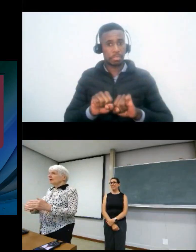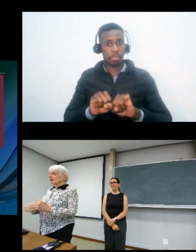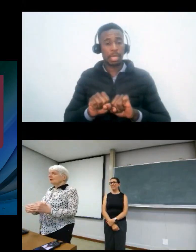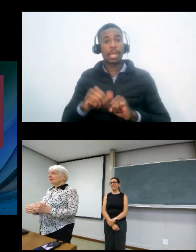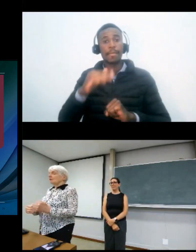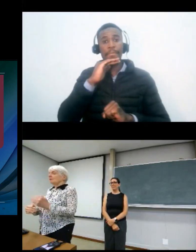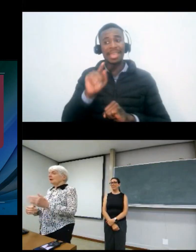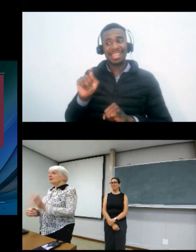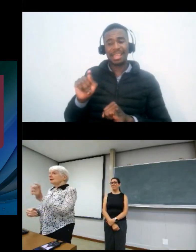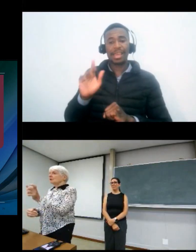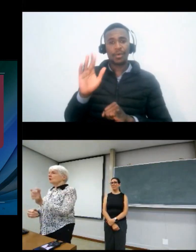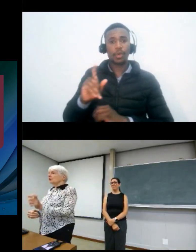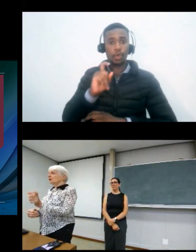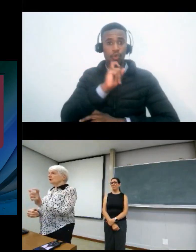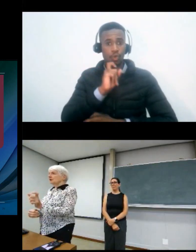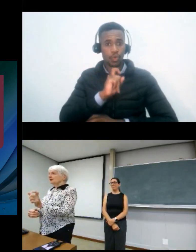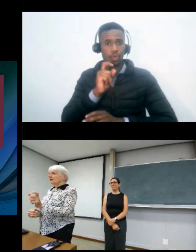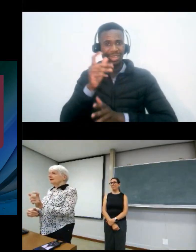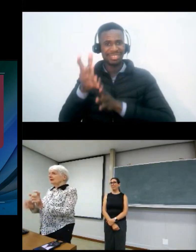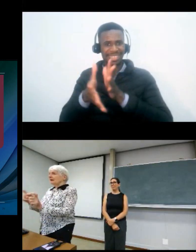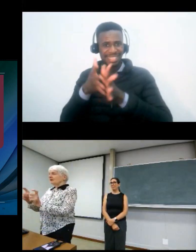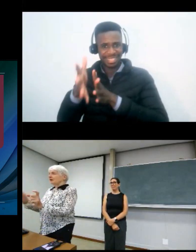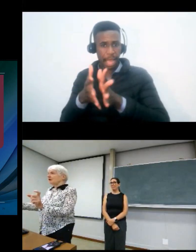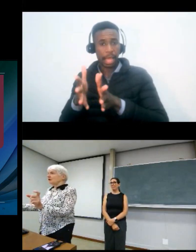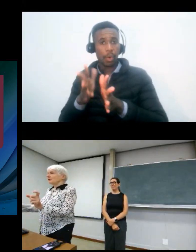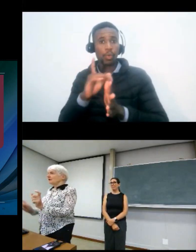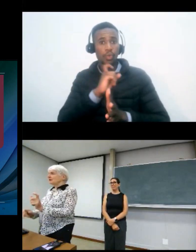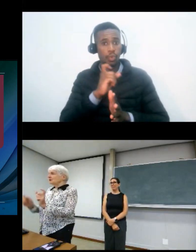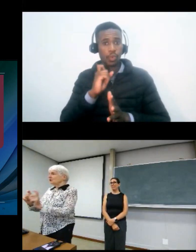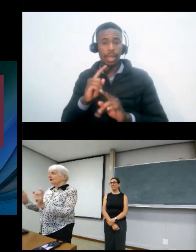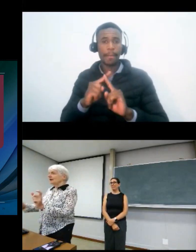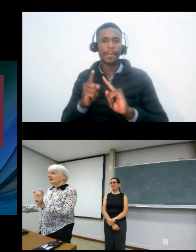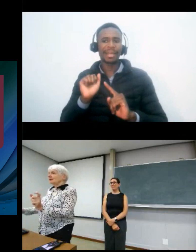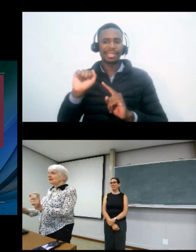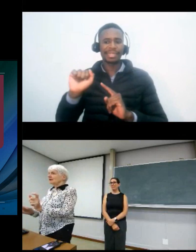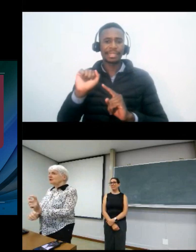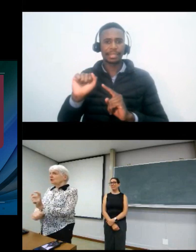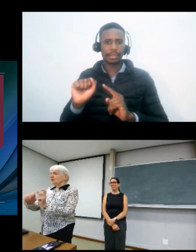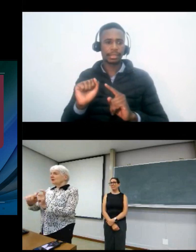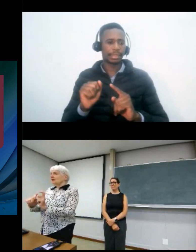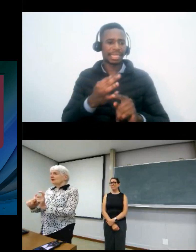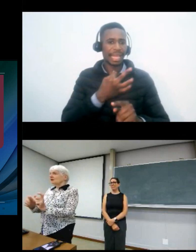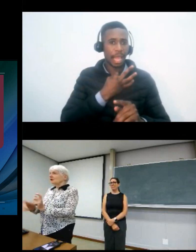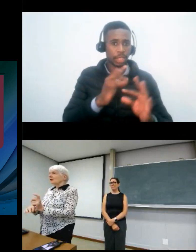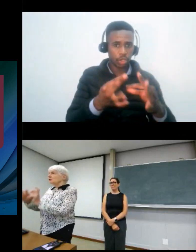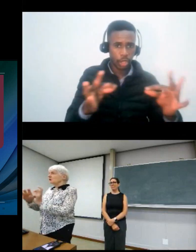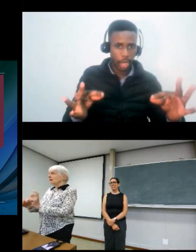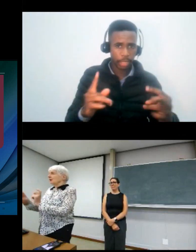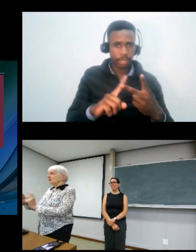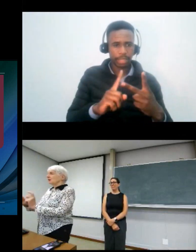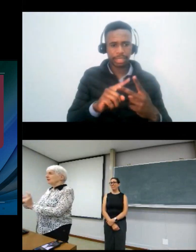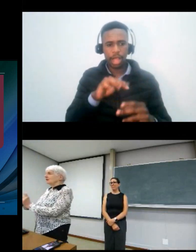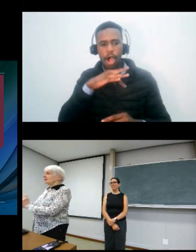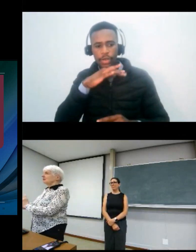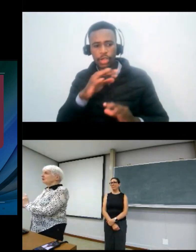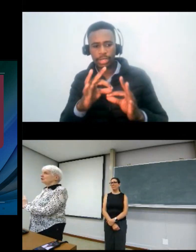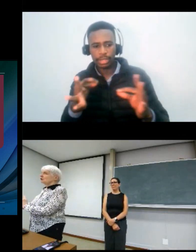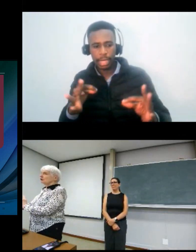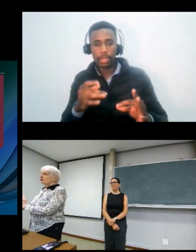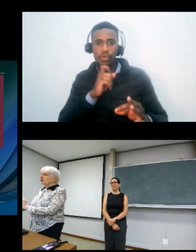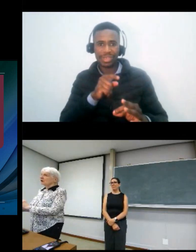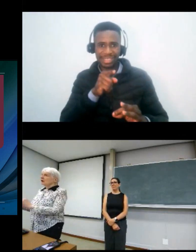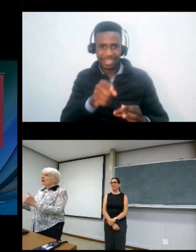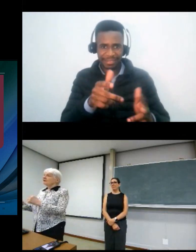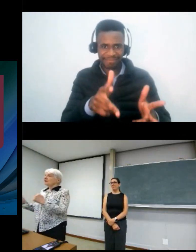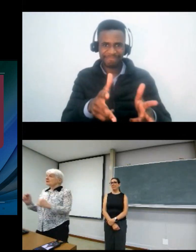will replace a word in their Afrikaans sentence or their English sentence with a sign. So they're using actually the